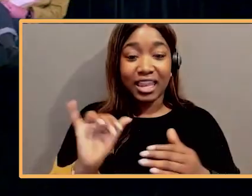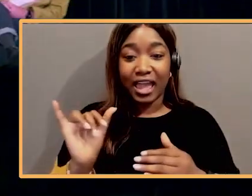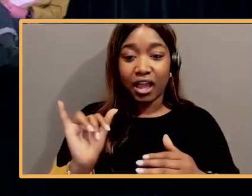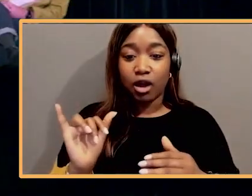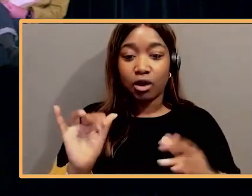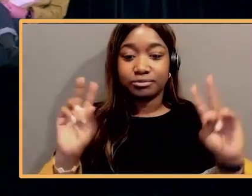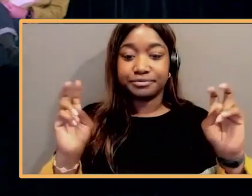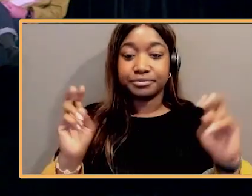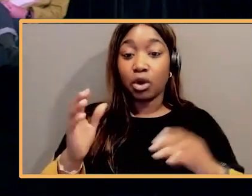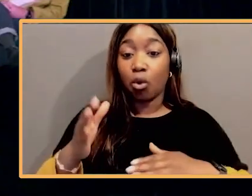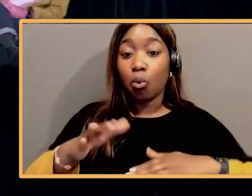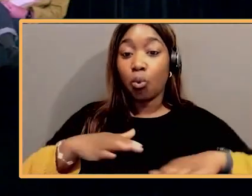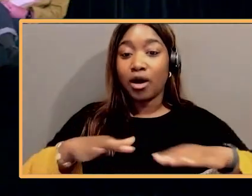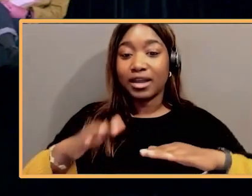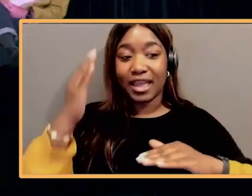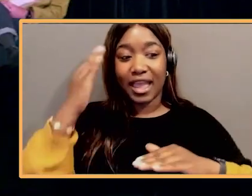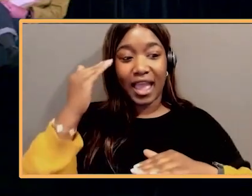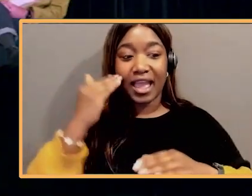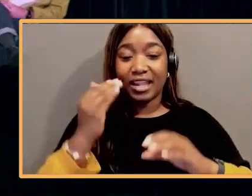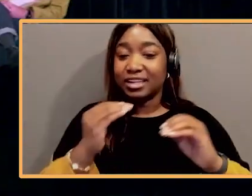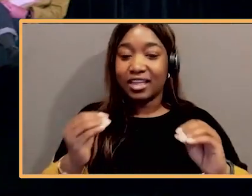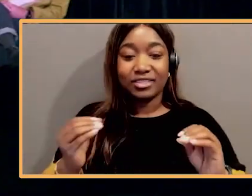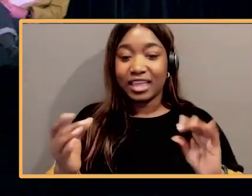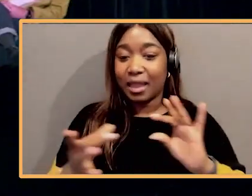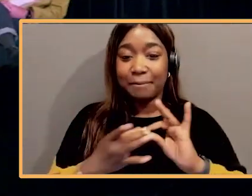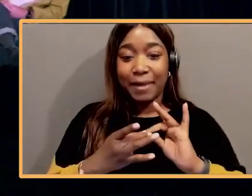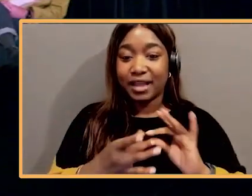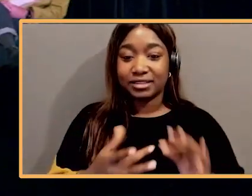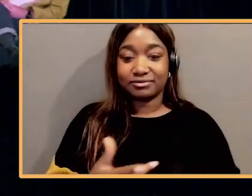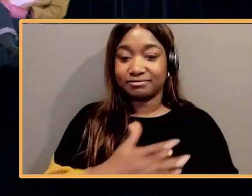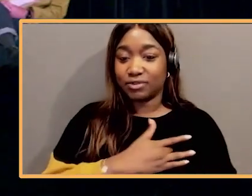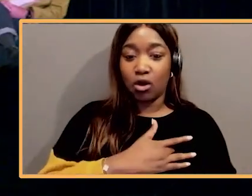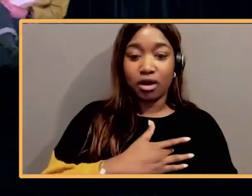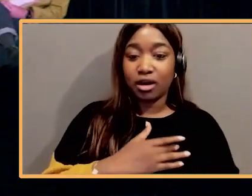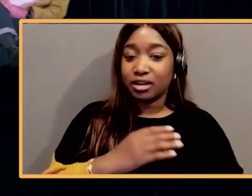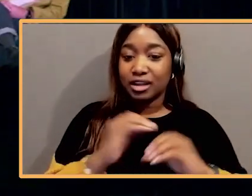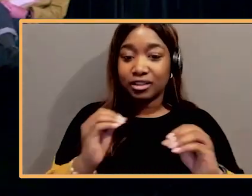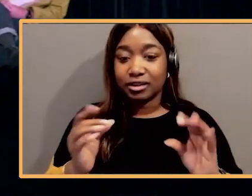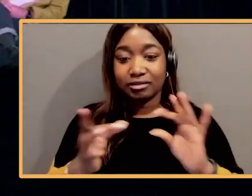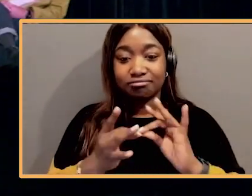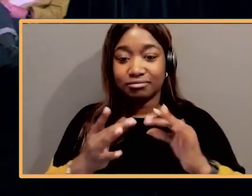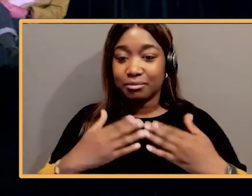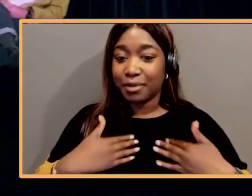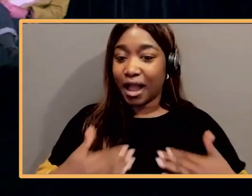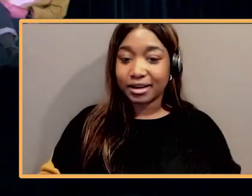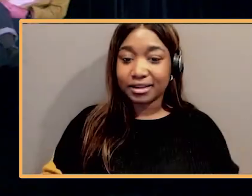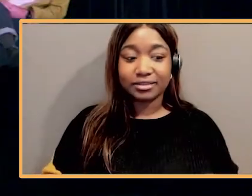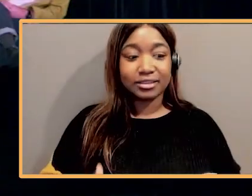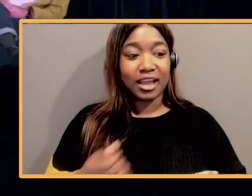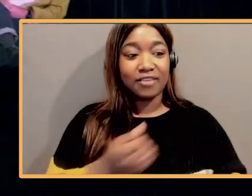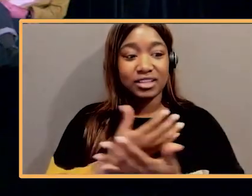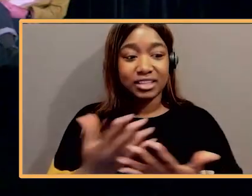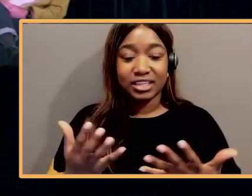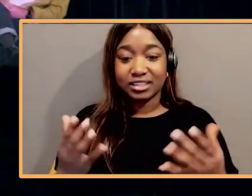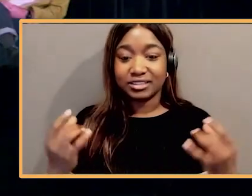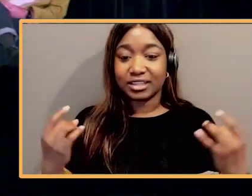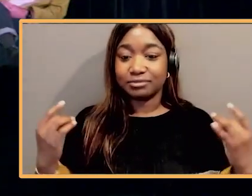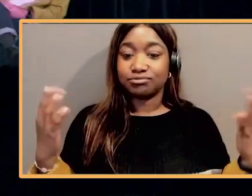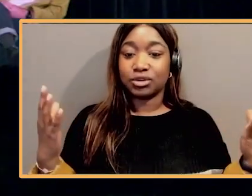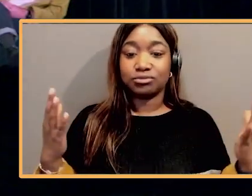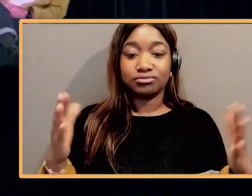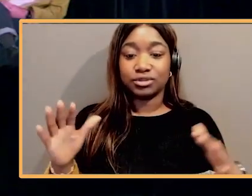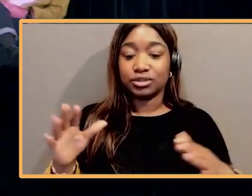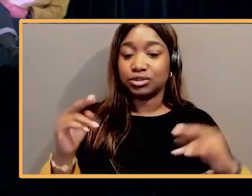heads. Yeah. Nothing's impacting the heart or the body. It's all subjective, right?